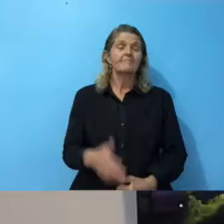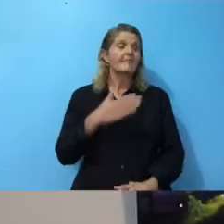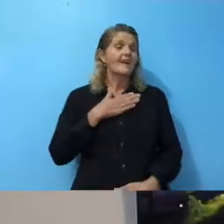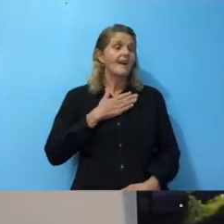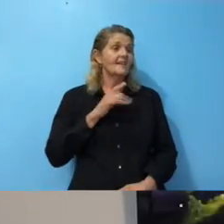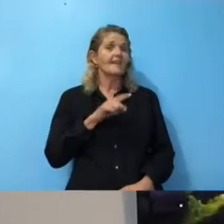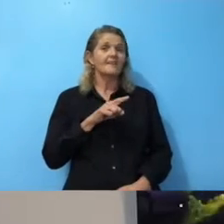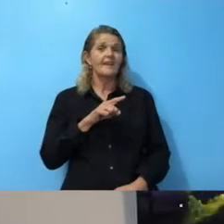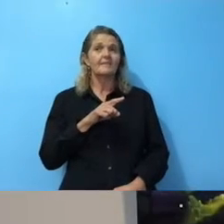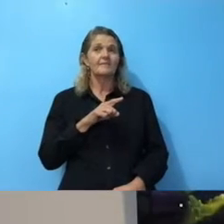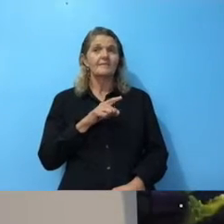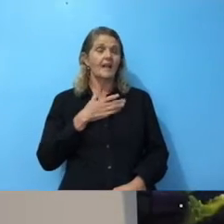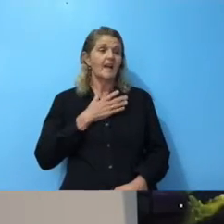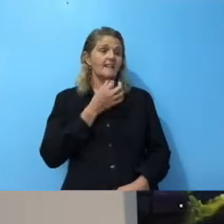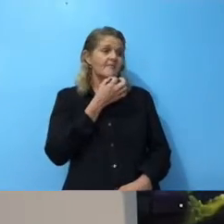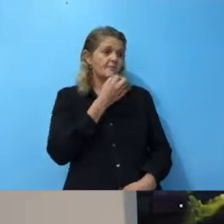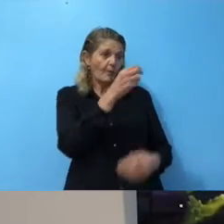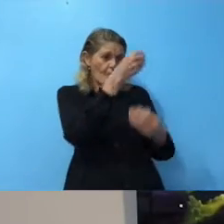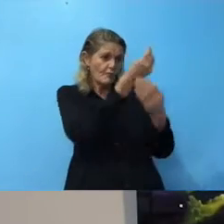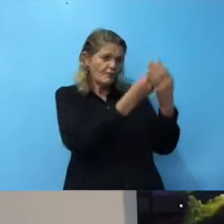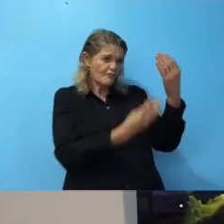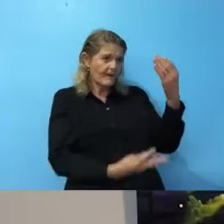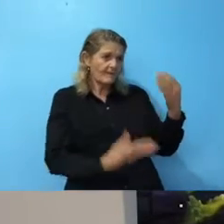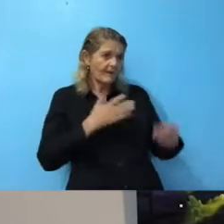I quite like that little drip.